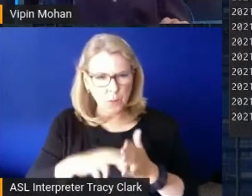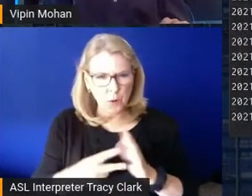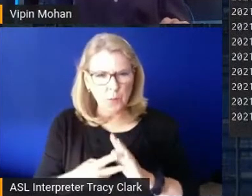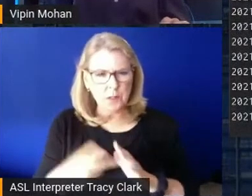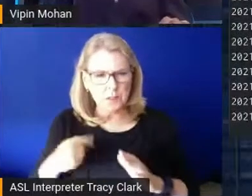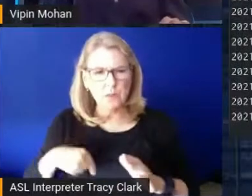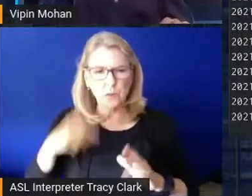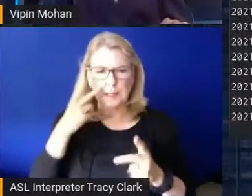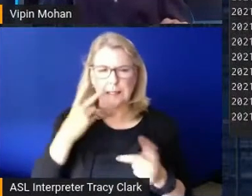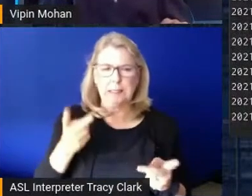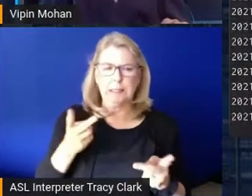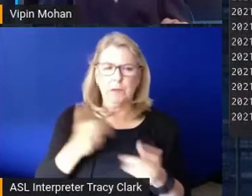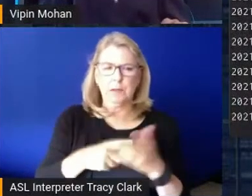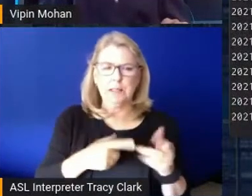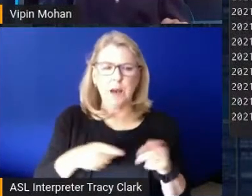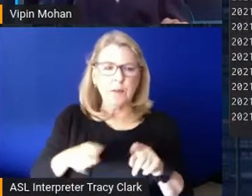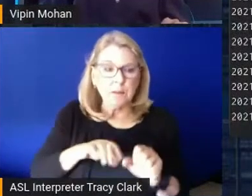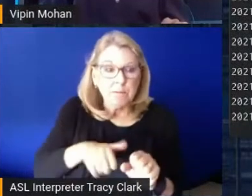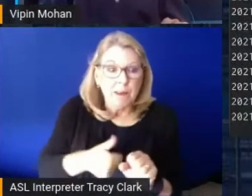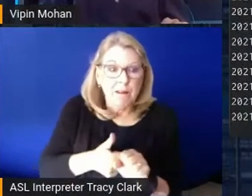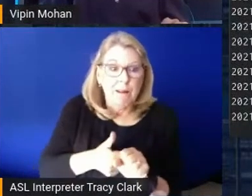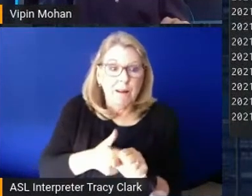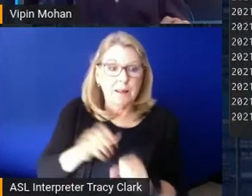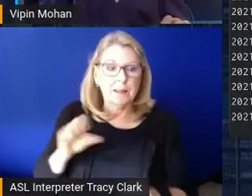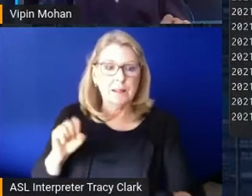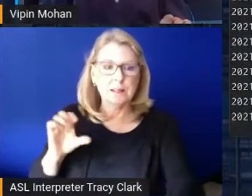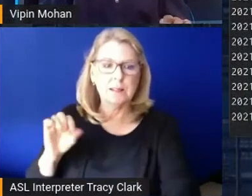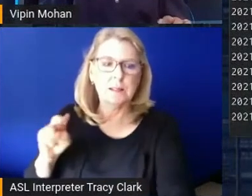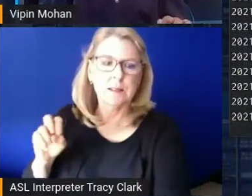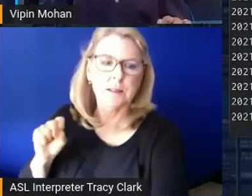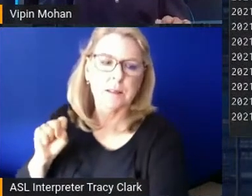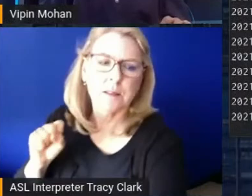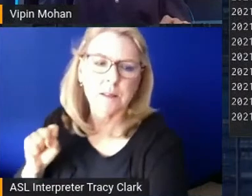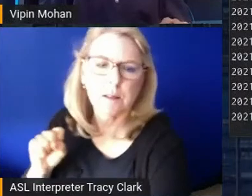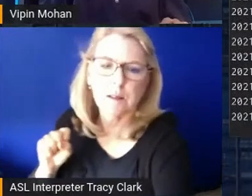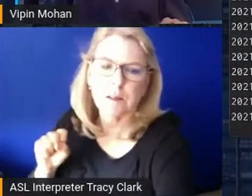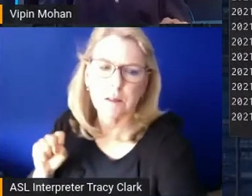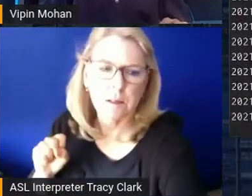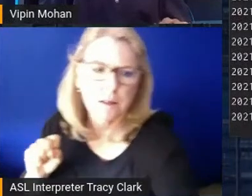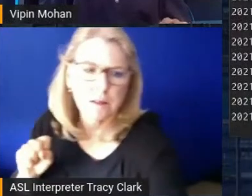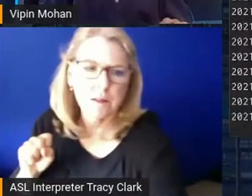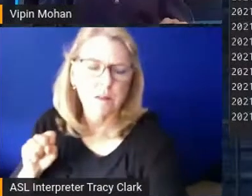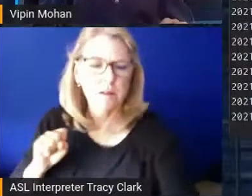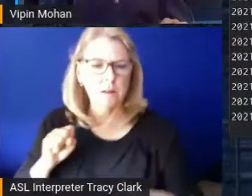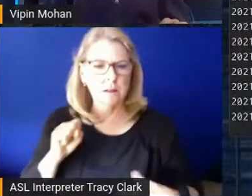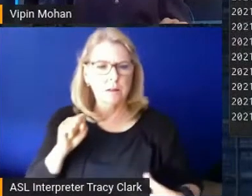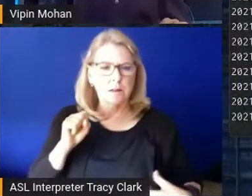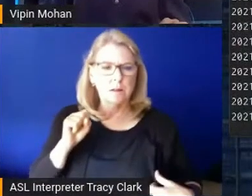see what's happening behind the scenes. So it's validating the GitHub the PAT token, the personal access token, which